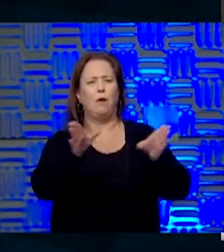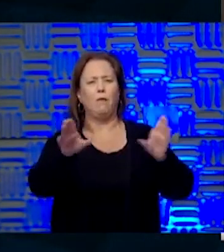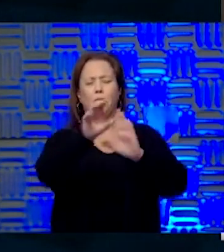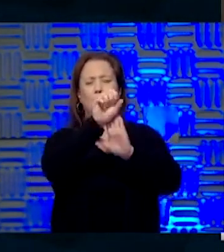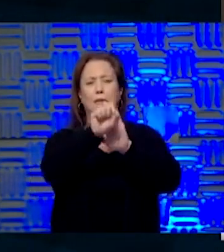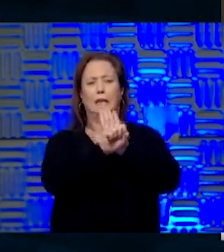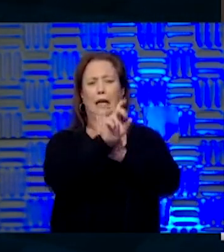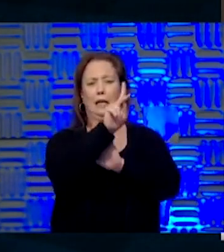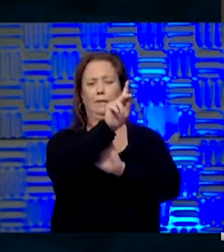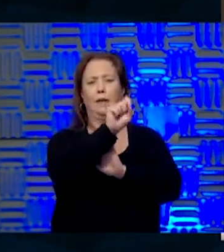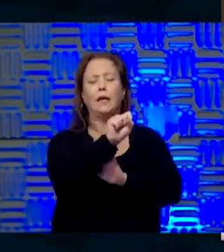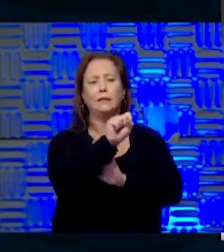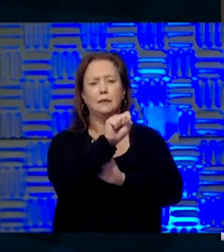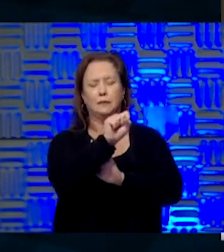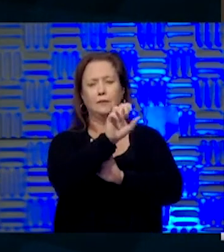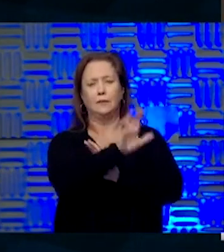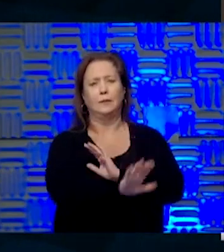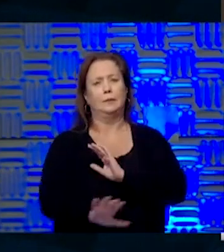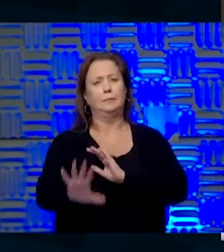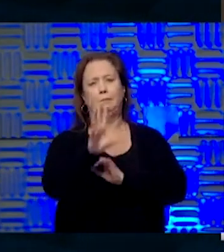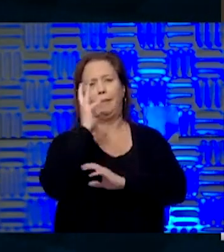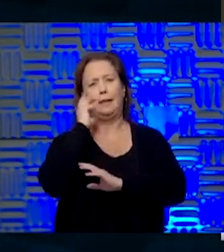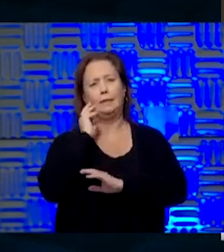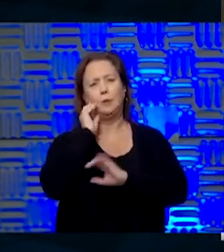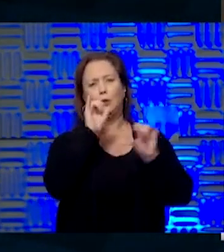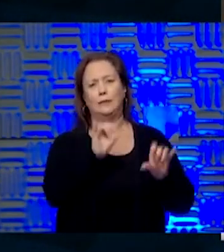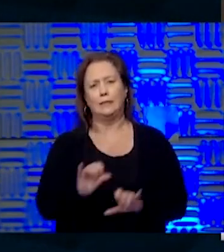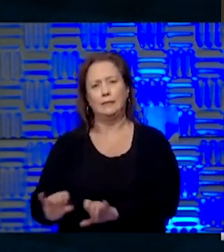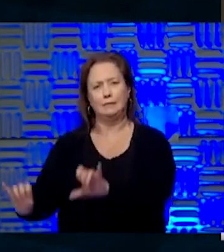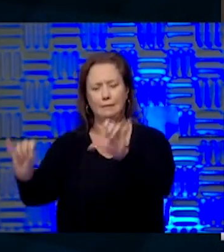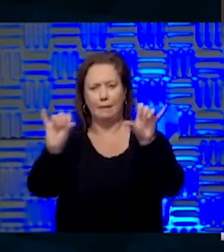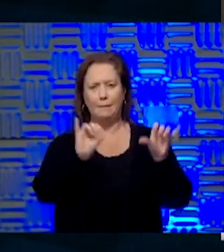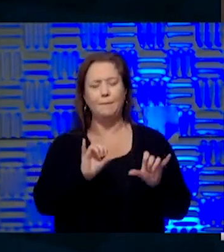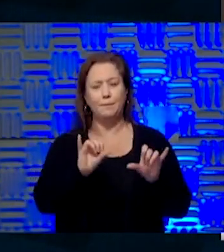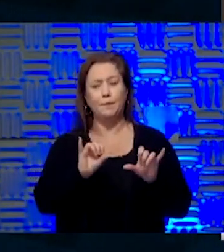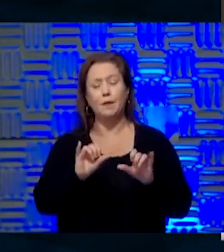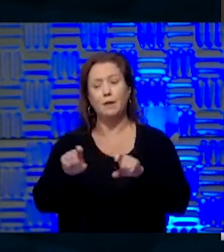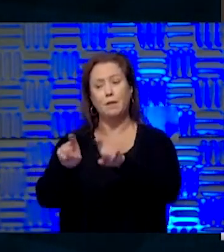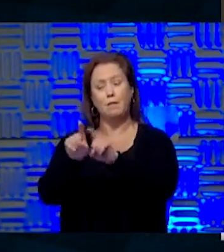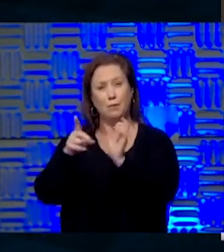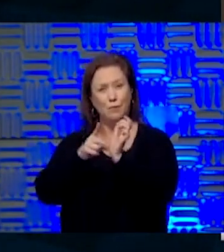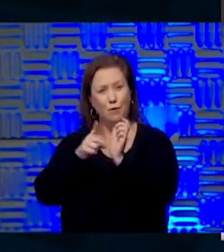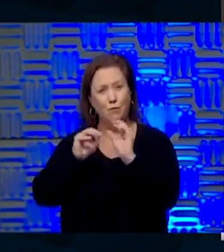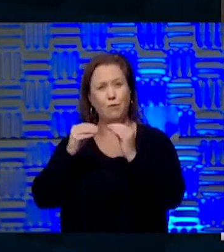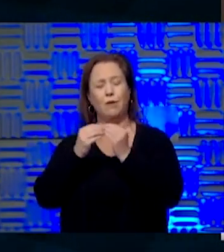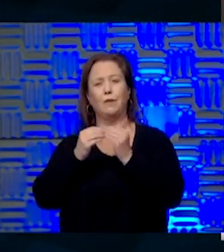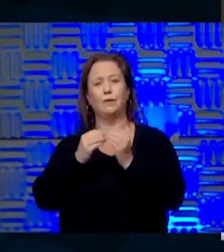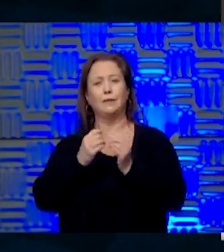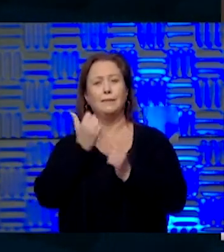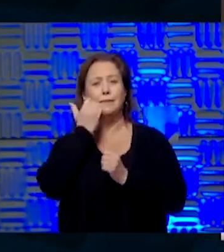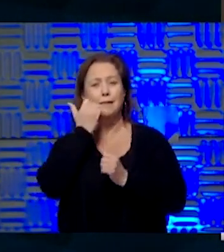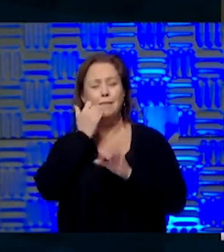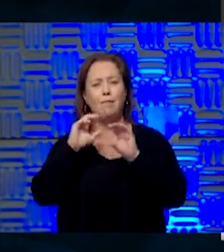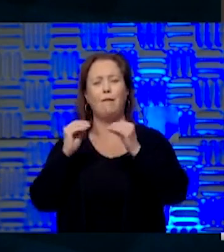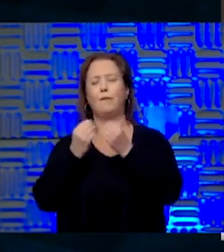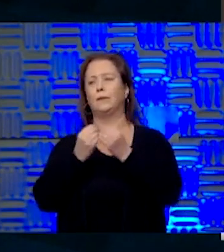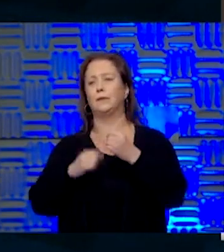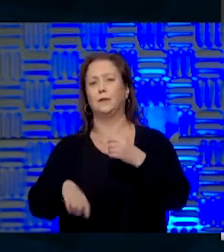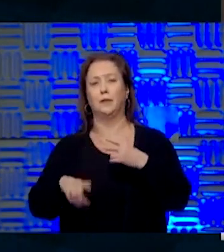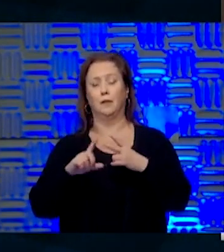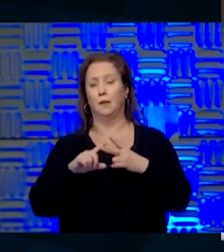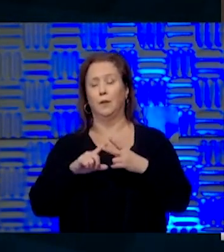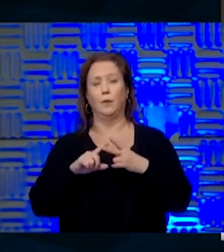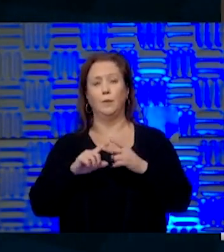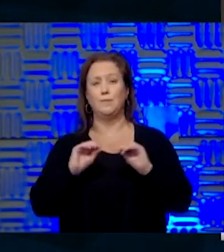Kansas and around the country have experienced the same. And then you have physicians' offices and dental practices that virtually